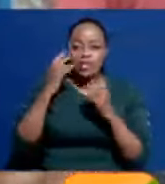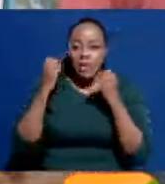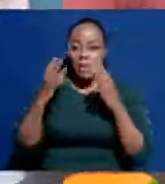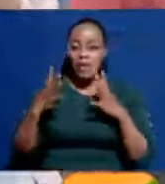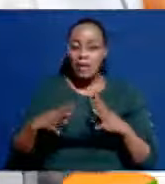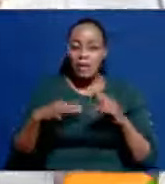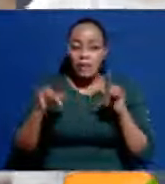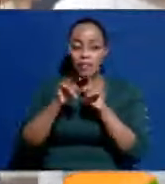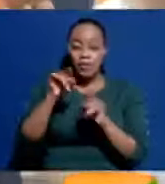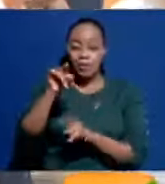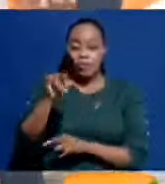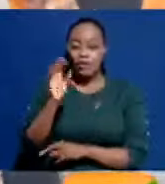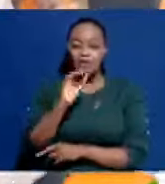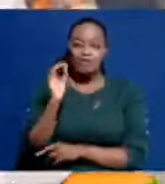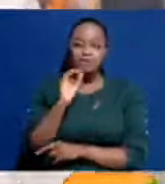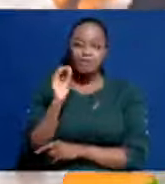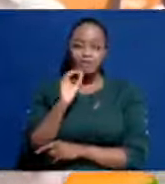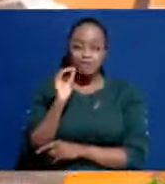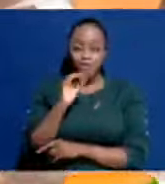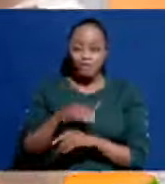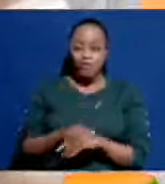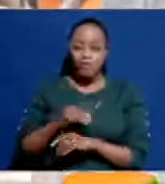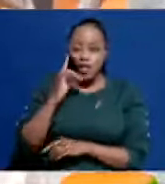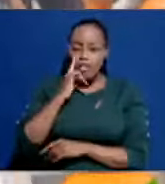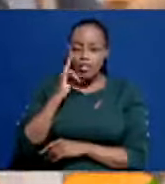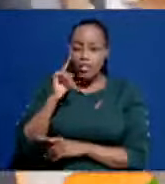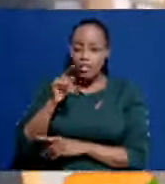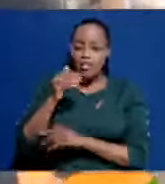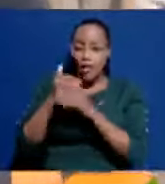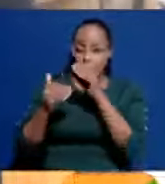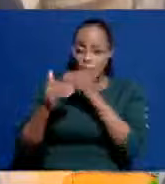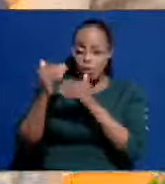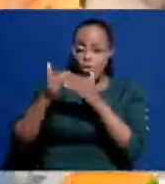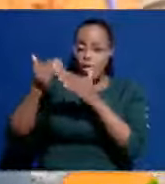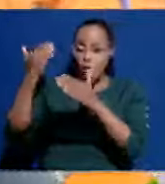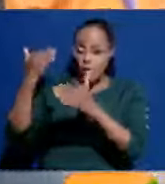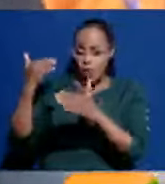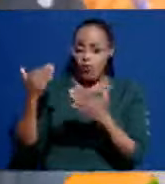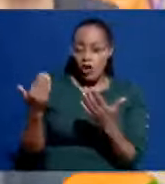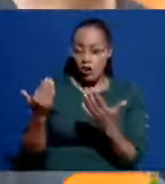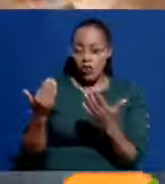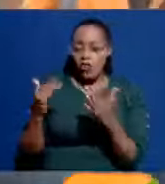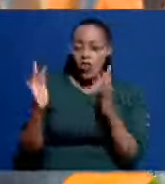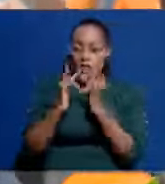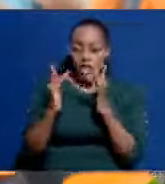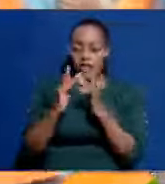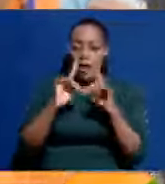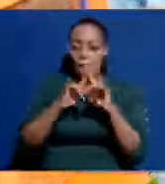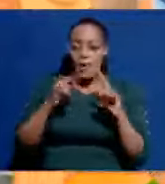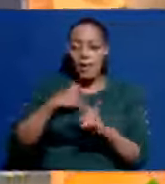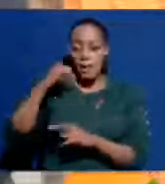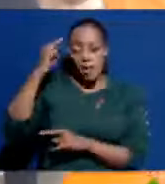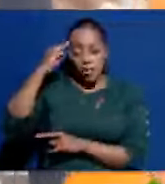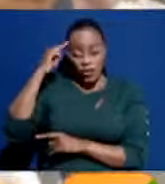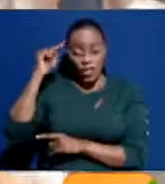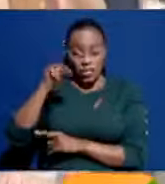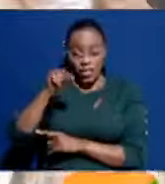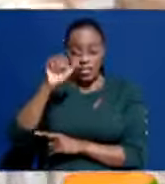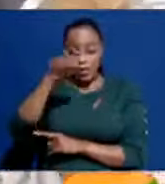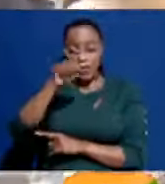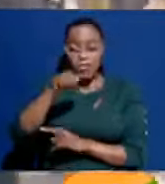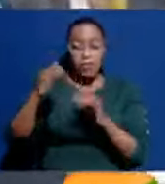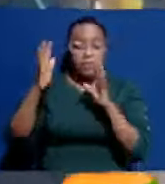design hii. I've seen these buildings before on internet, but I never thought this could be as